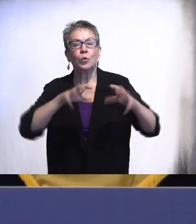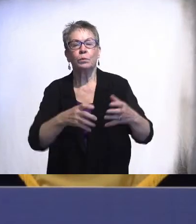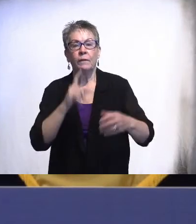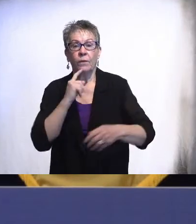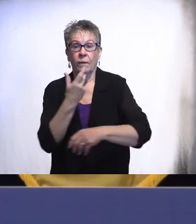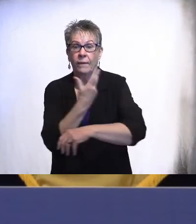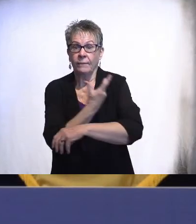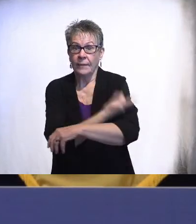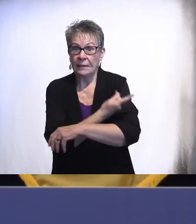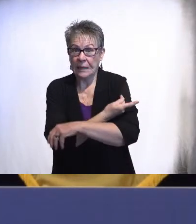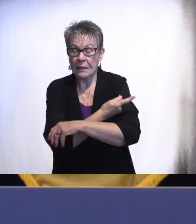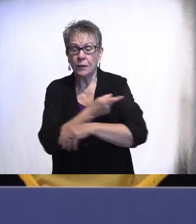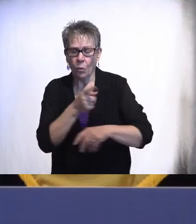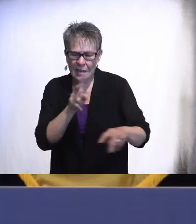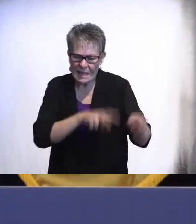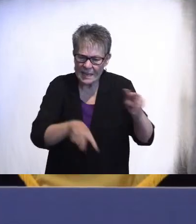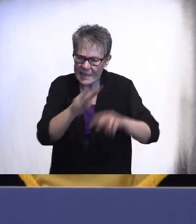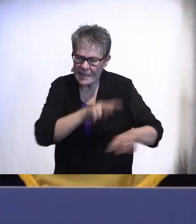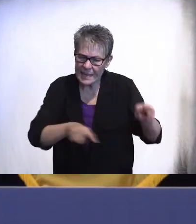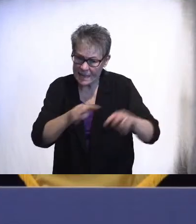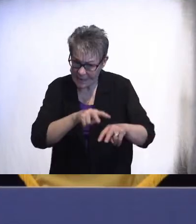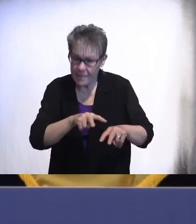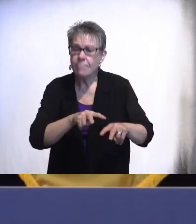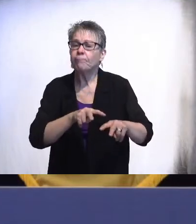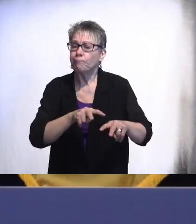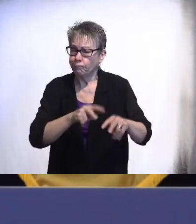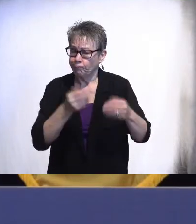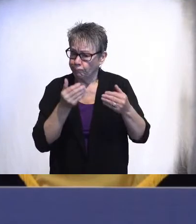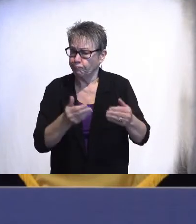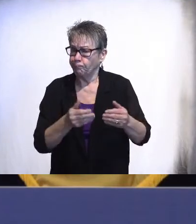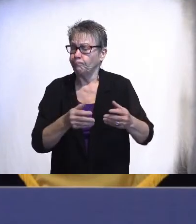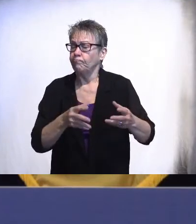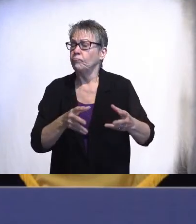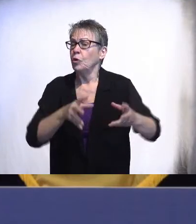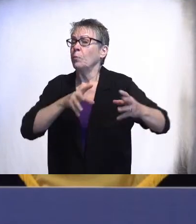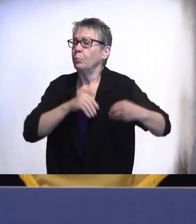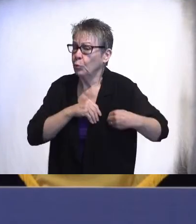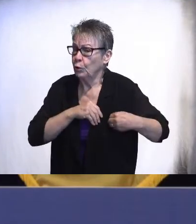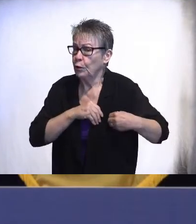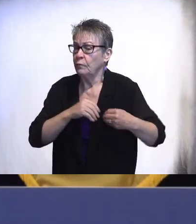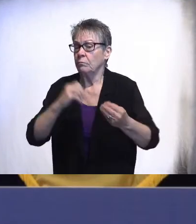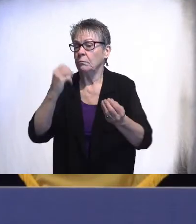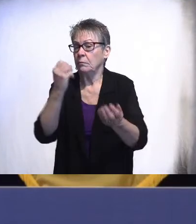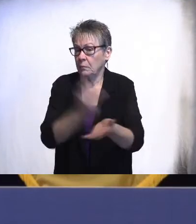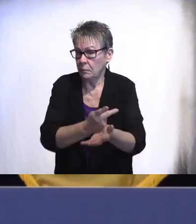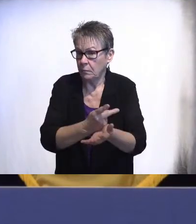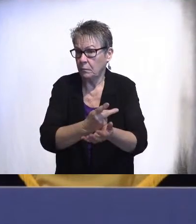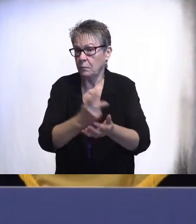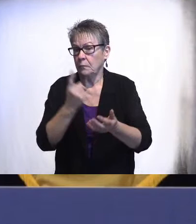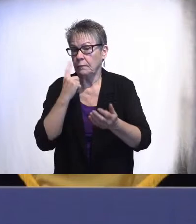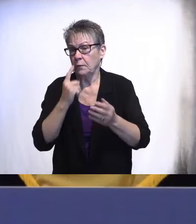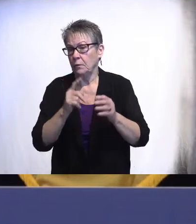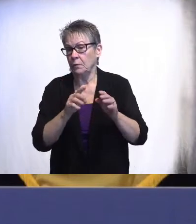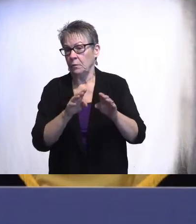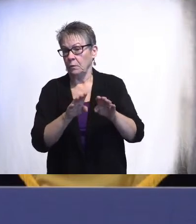now is the right time to do it. Again, we're dealing with a pandemic. It's like dealing with Mother Nature. You do the best you